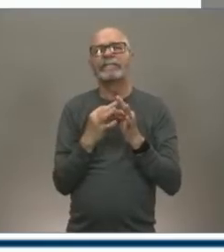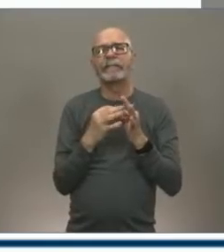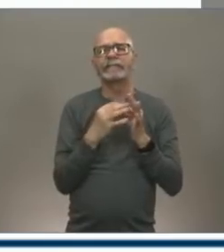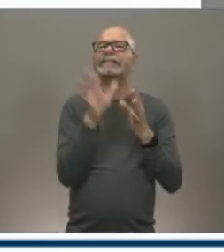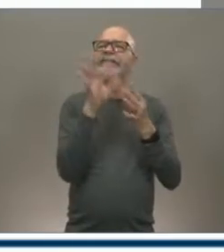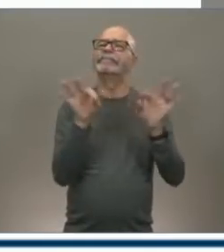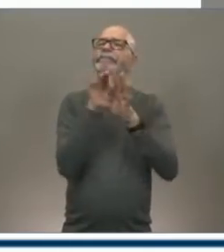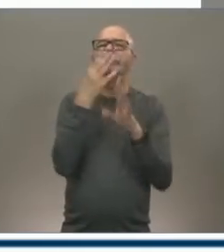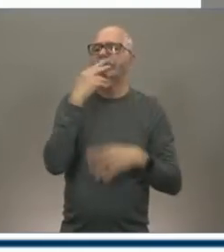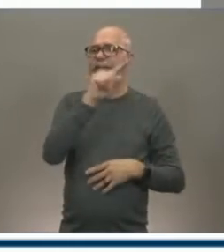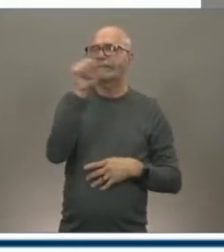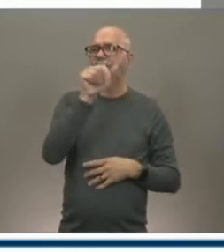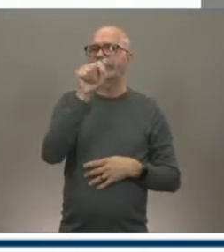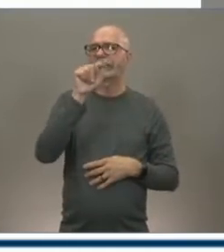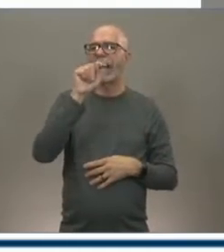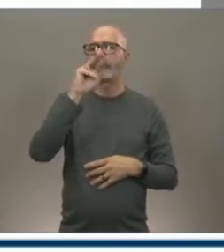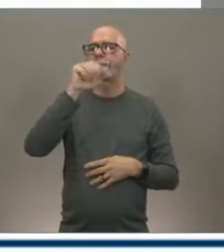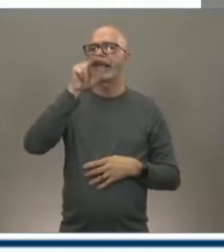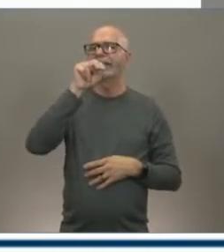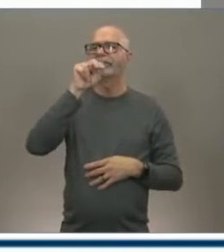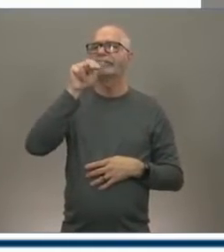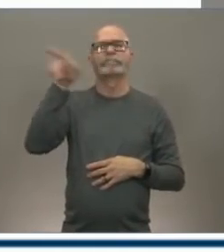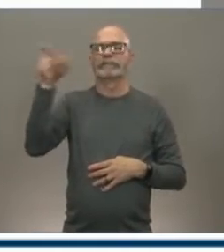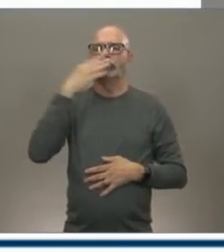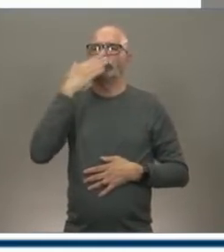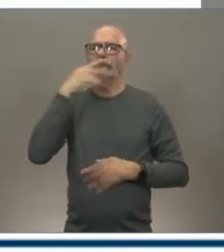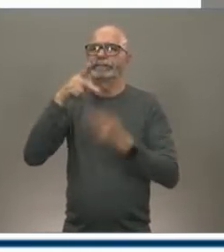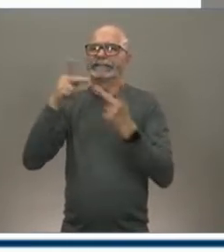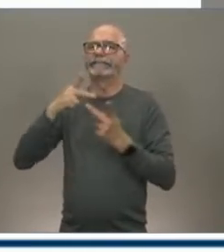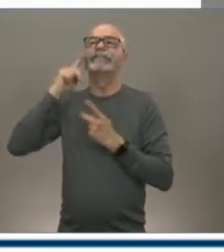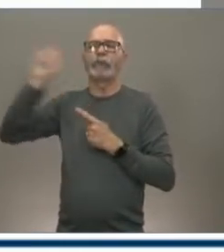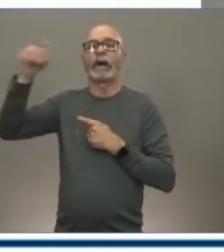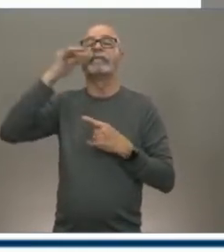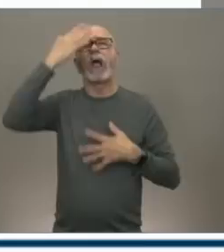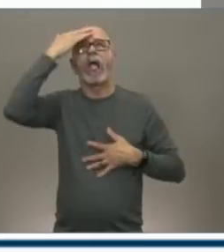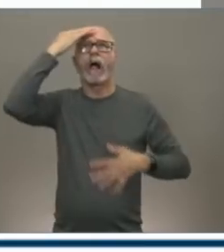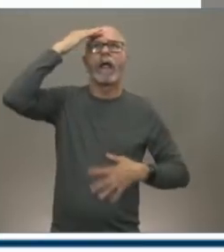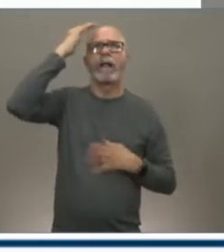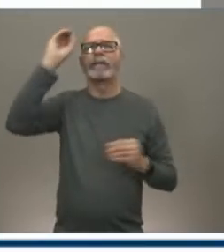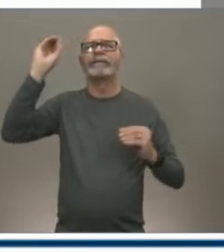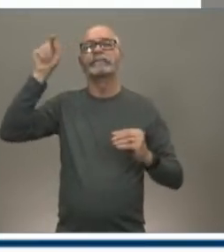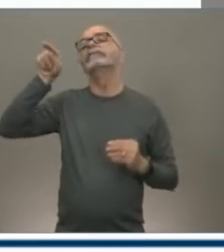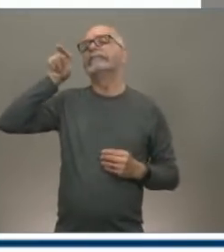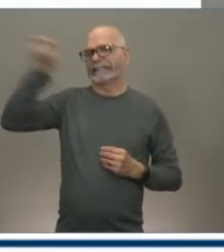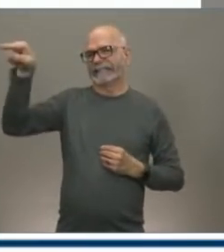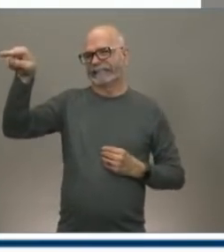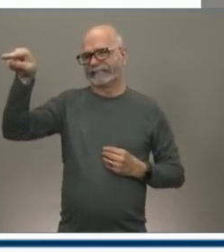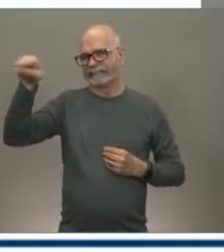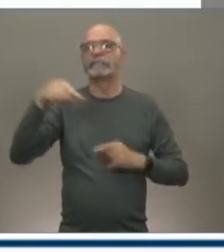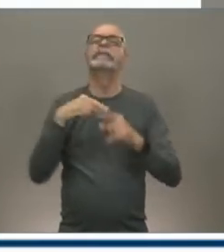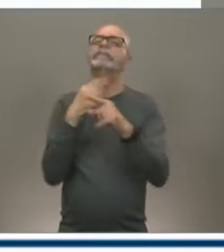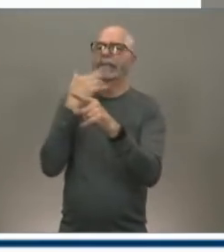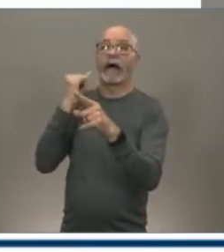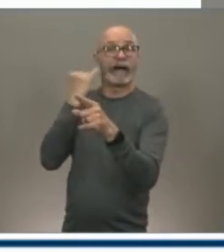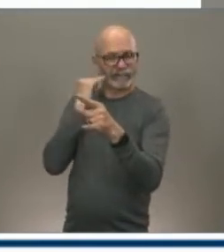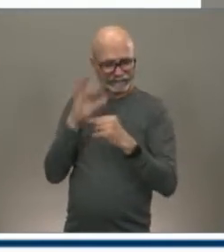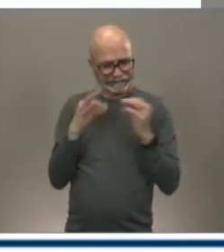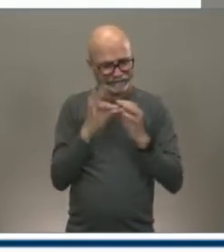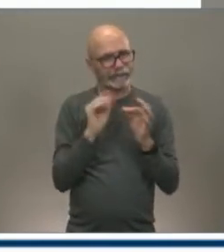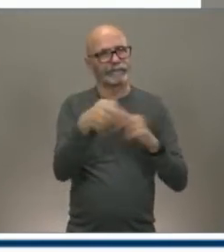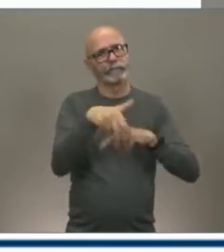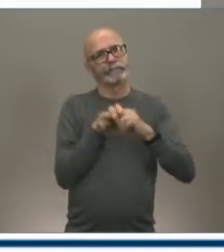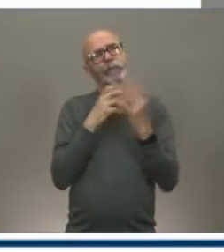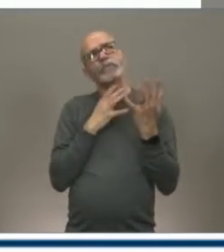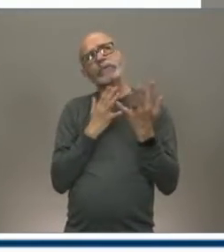to self-isolate while you're waiting for your test result, as long as you don't have symptoms. If you